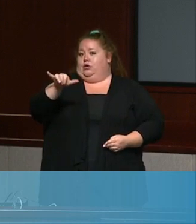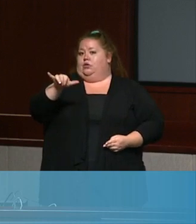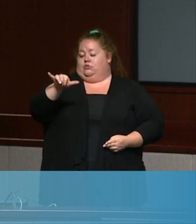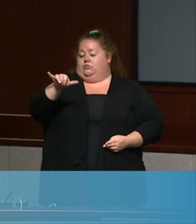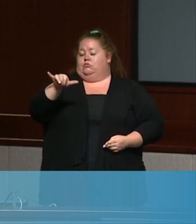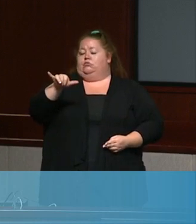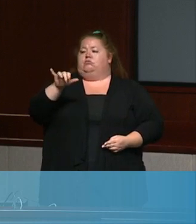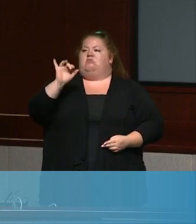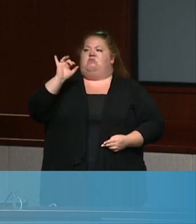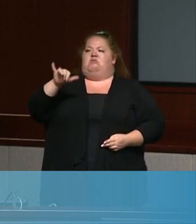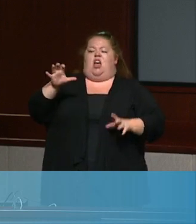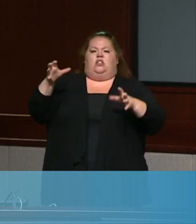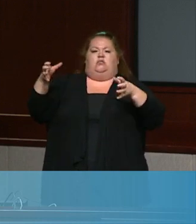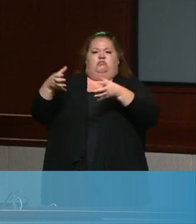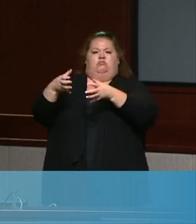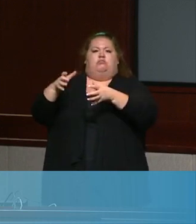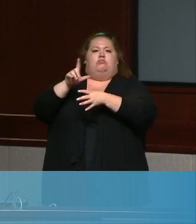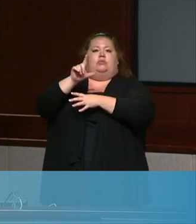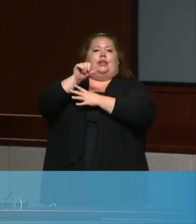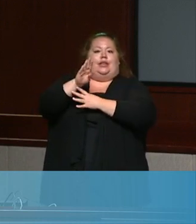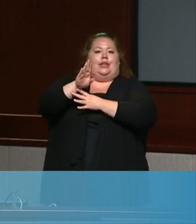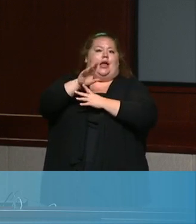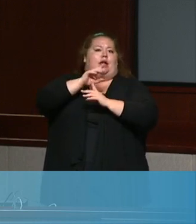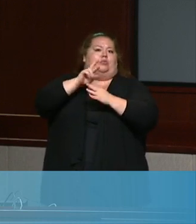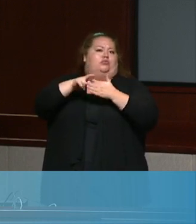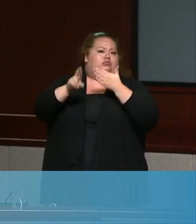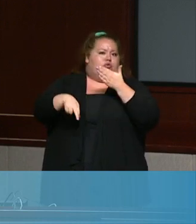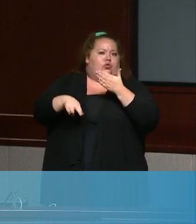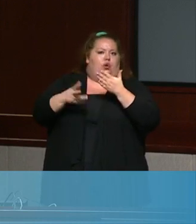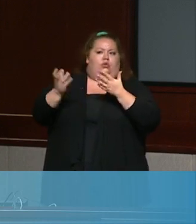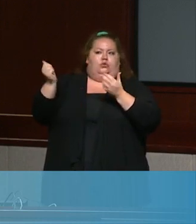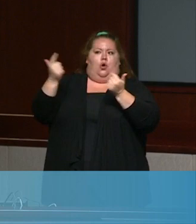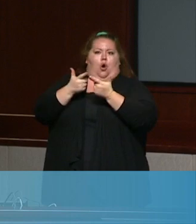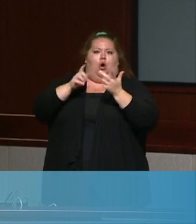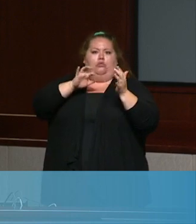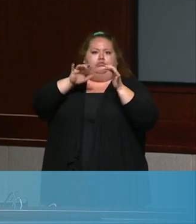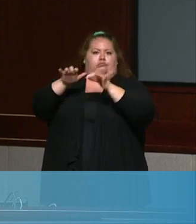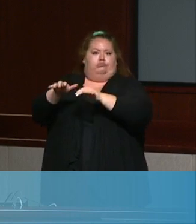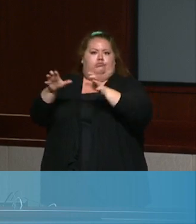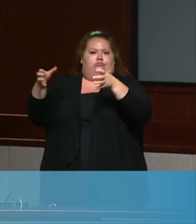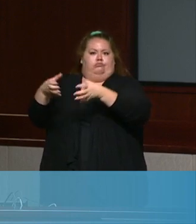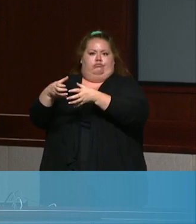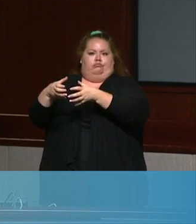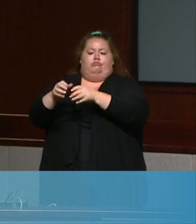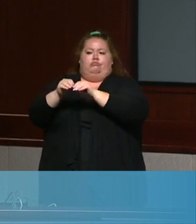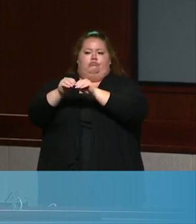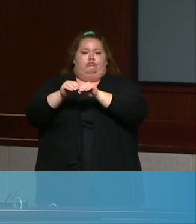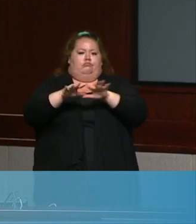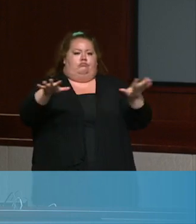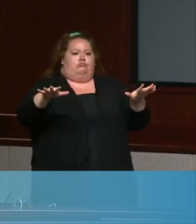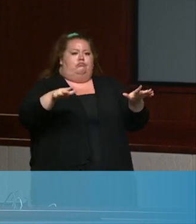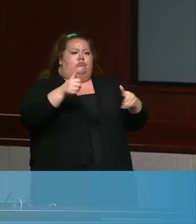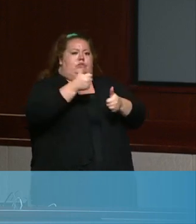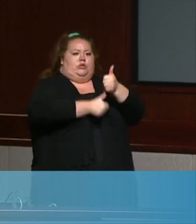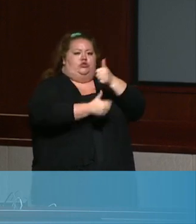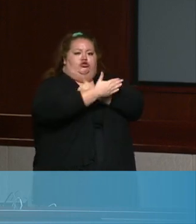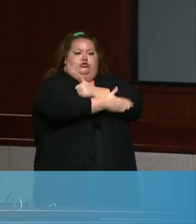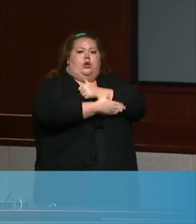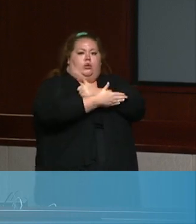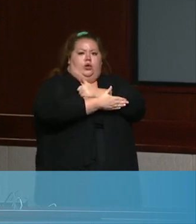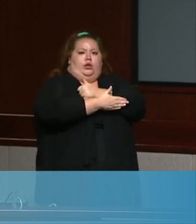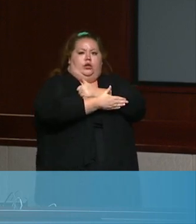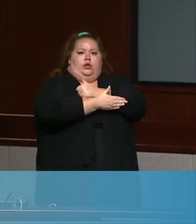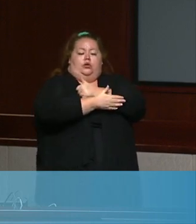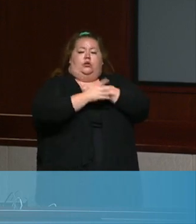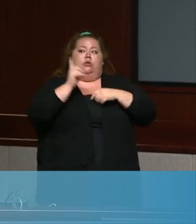where all of our lab results go into and then get distributed out by county. The state has notified